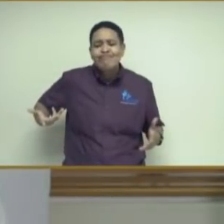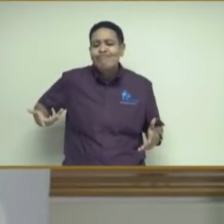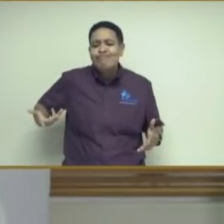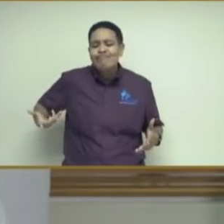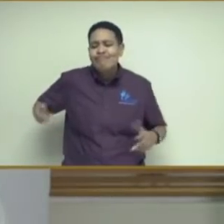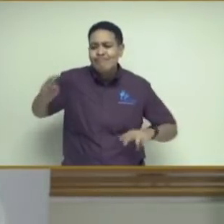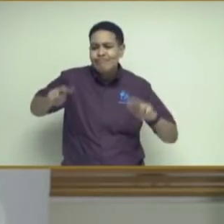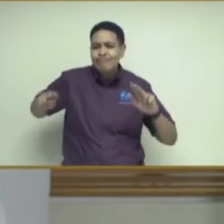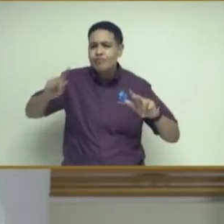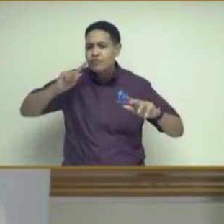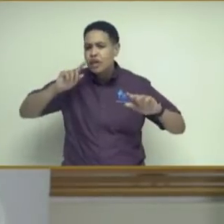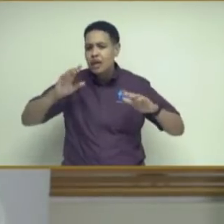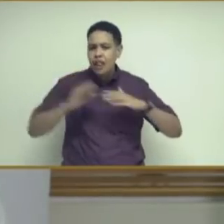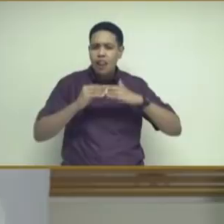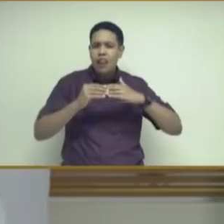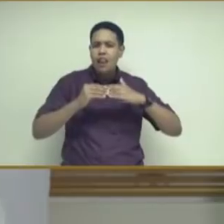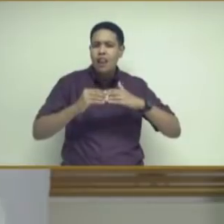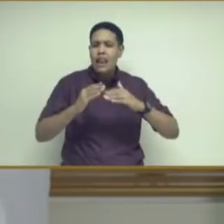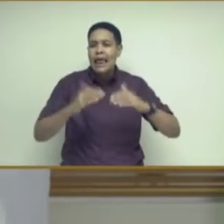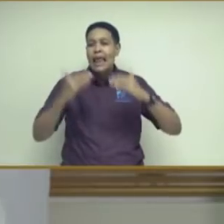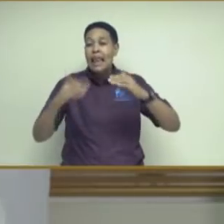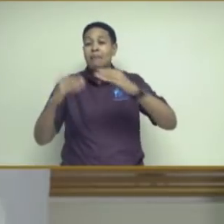the easing of restrictions